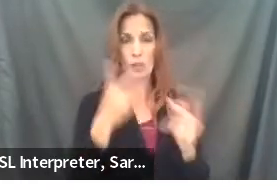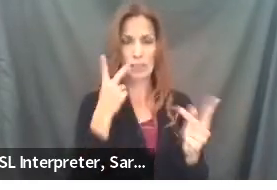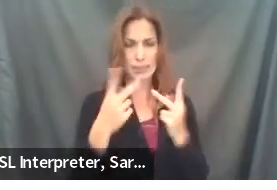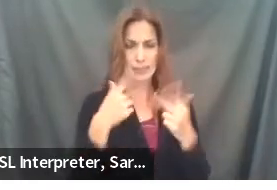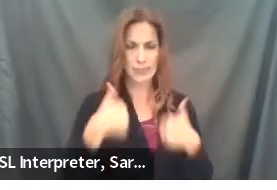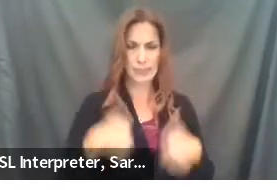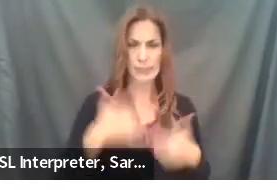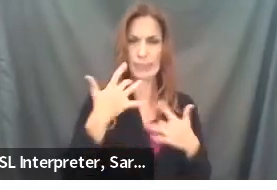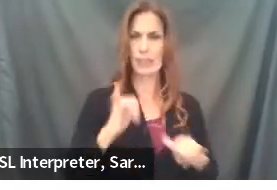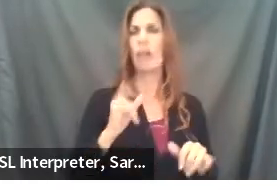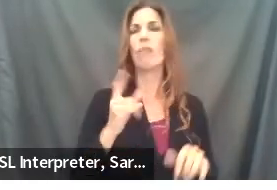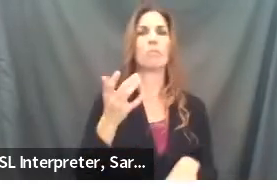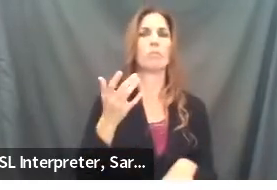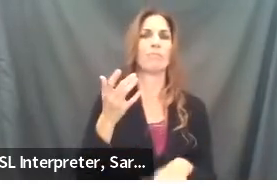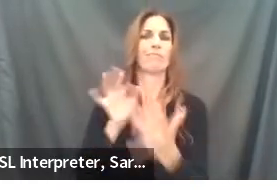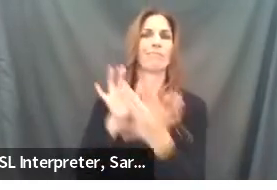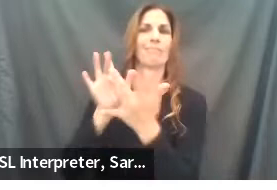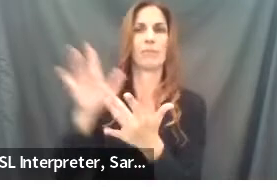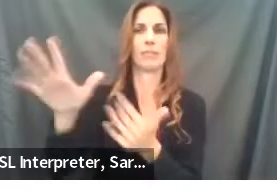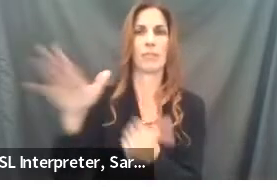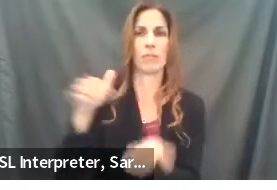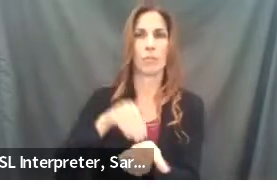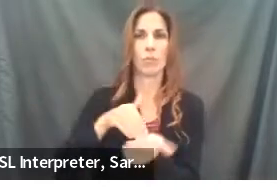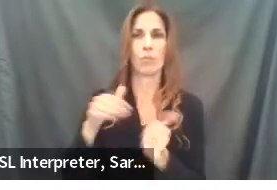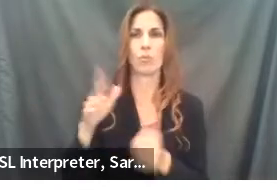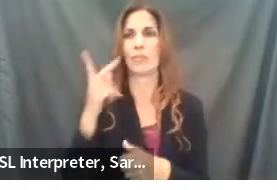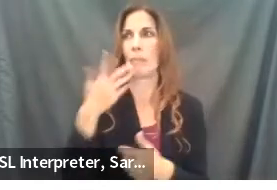about the best treatment option for you.